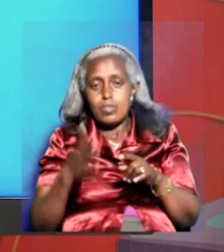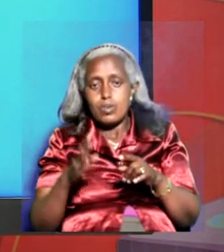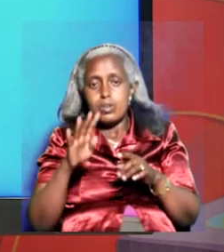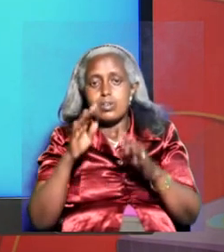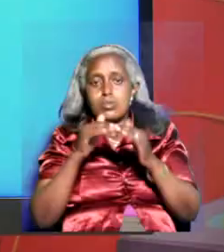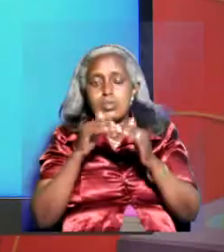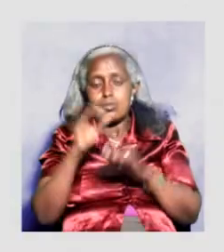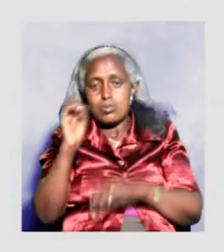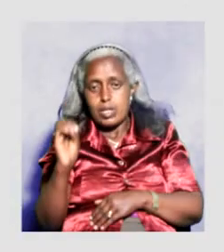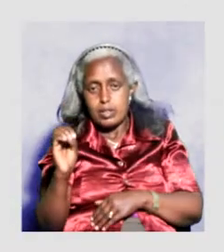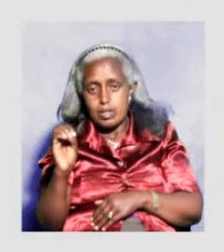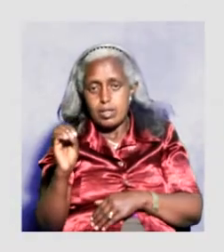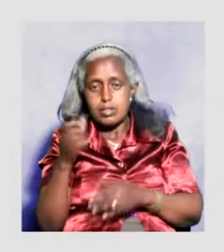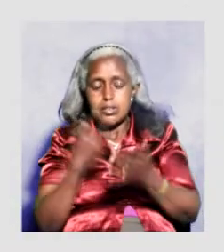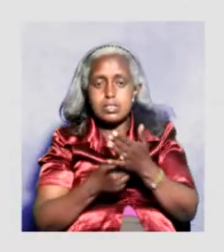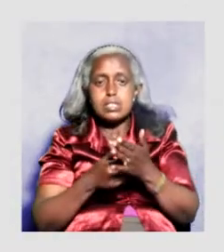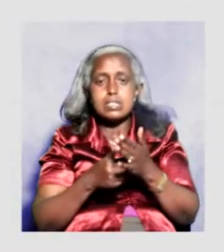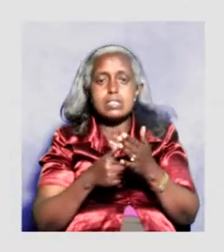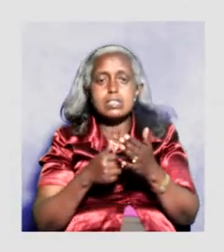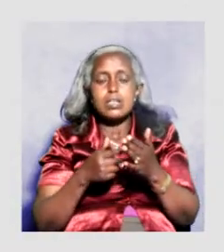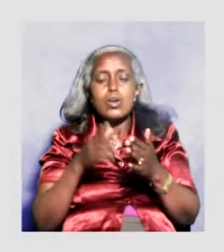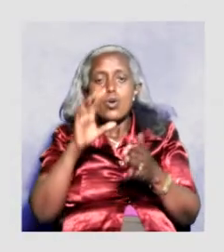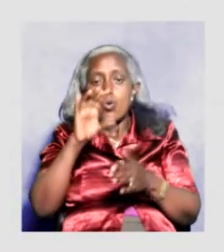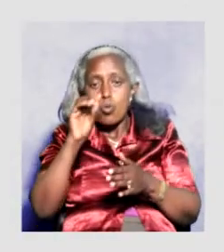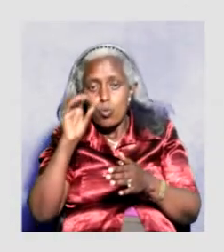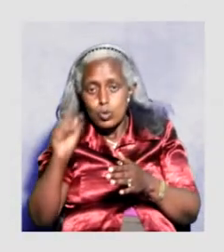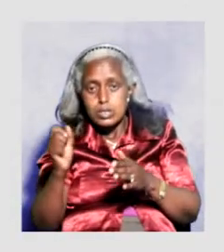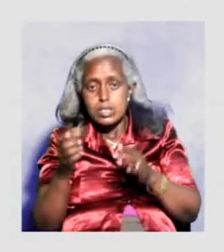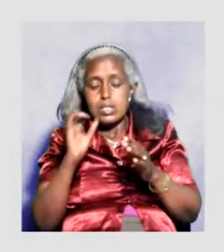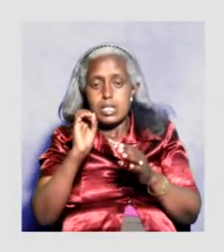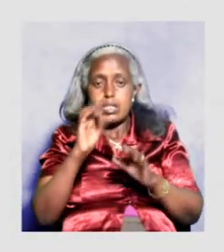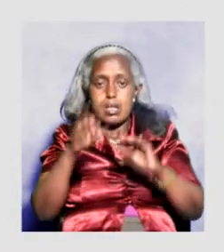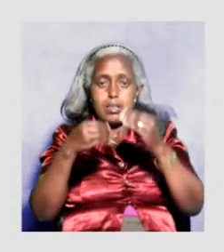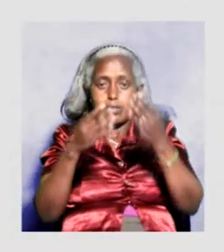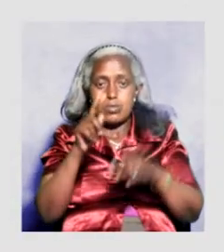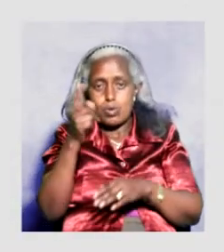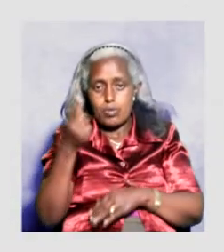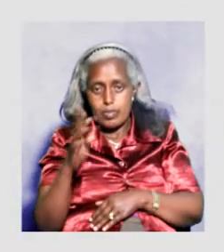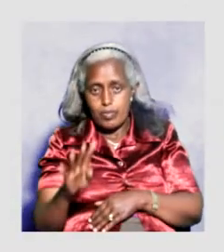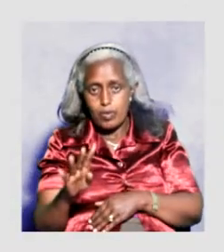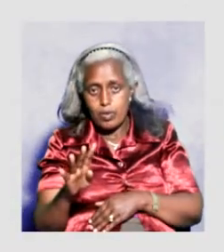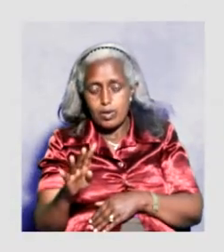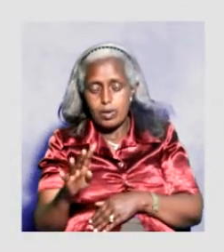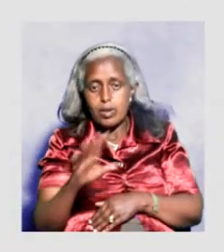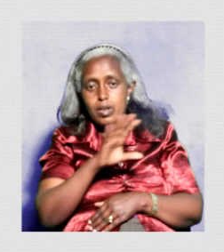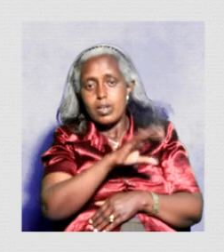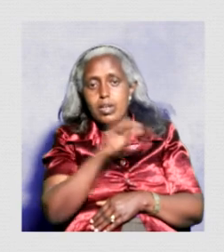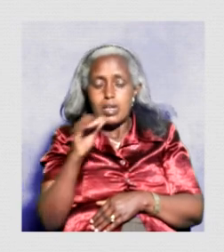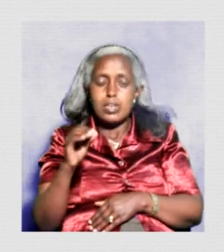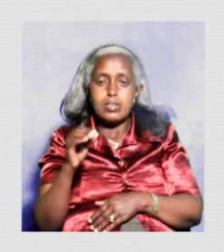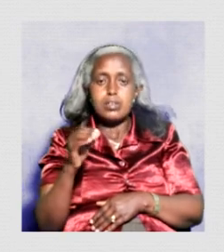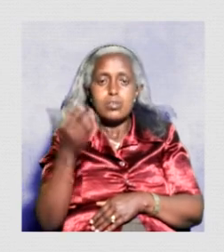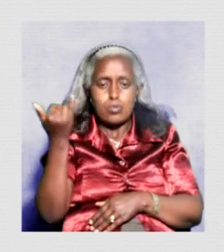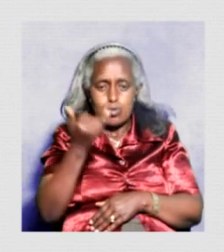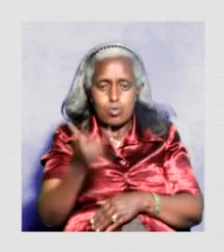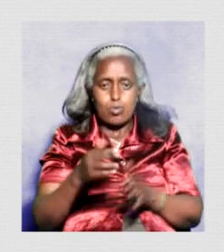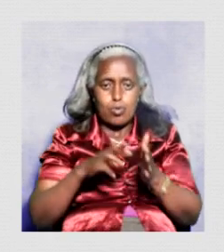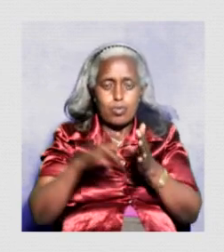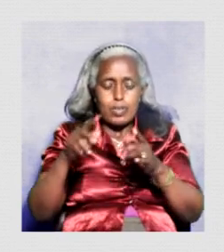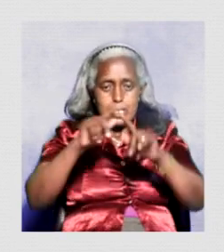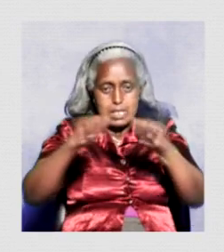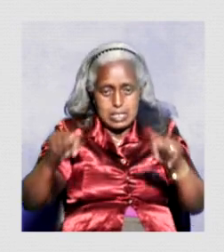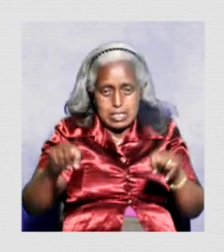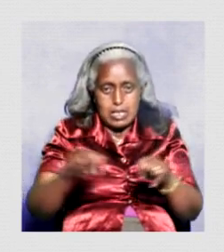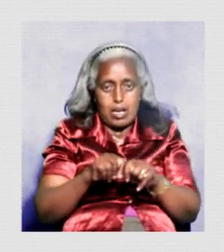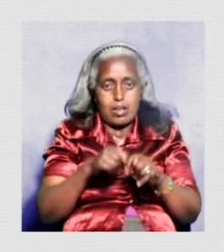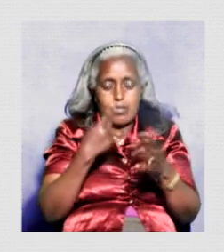theta. This implies cos theta gives you 1 over 4. And draw a reference triangle for this.